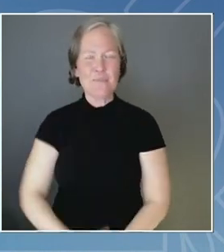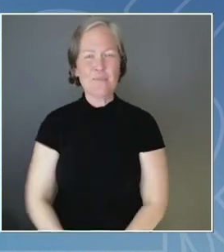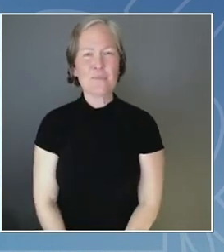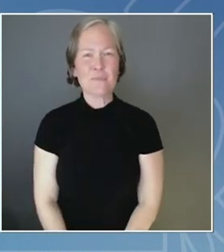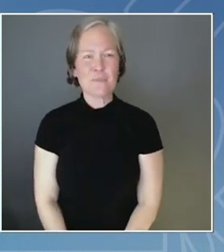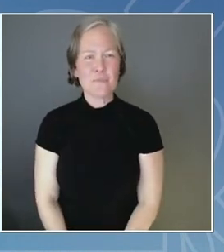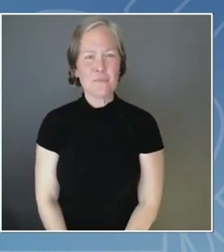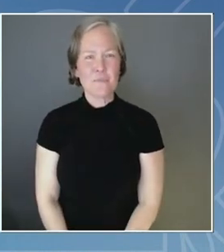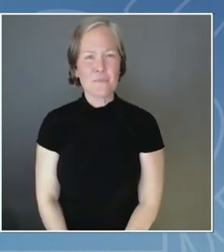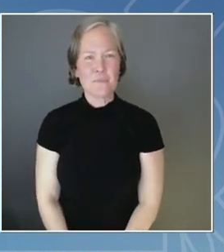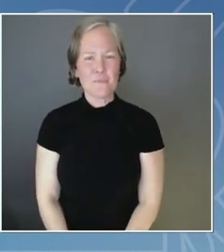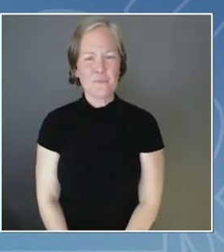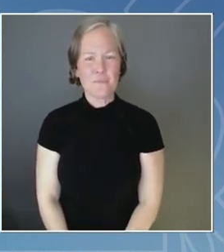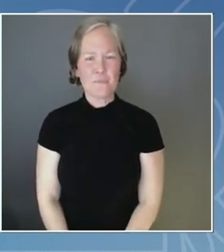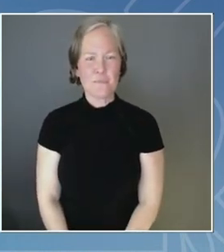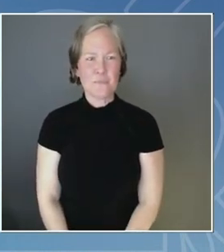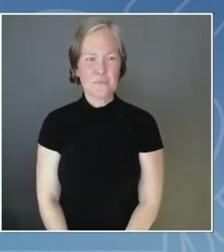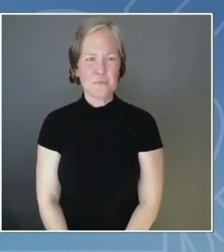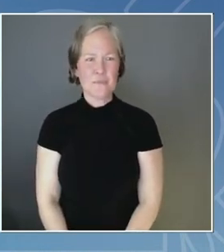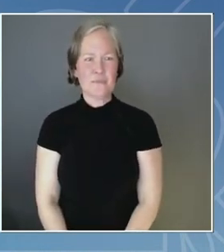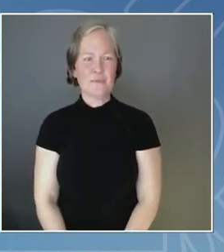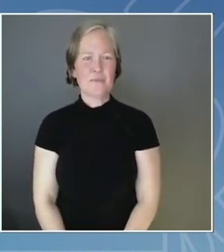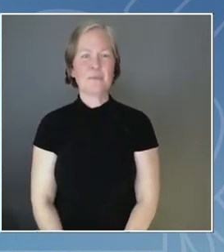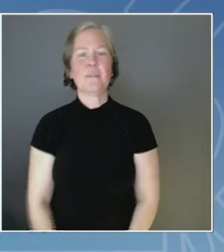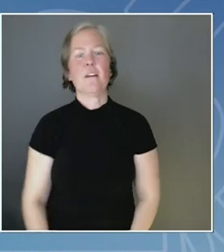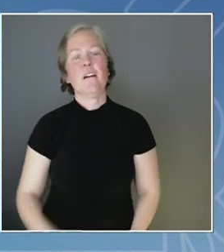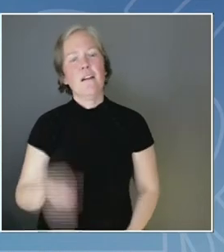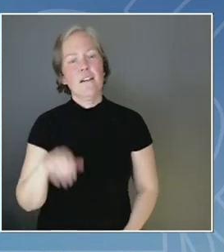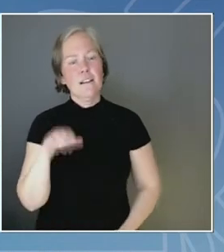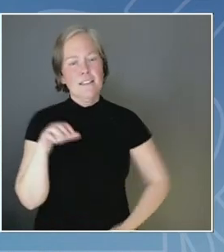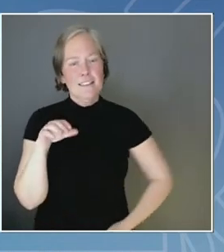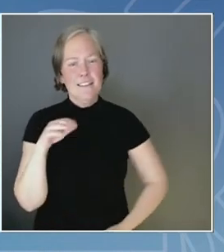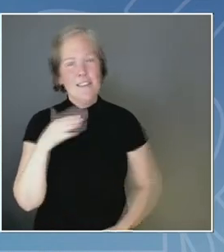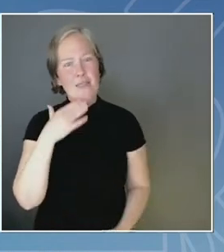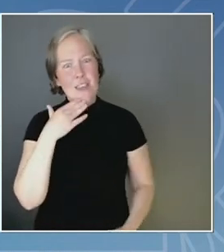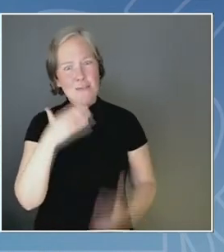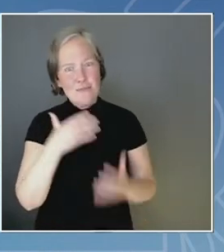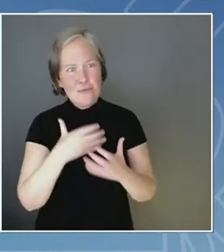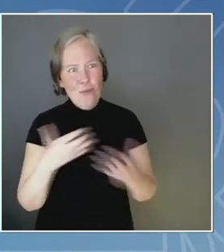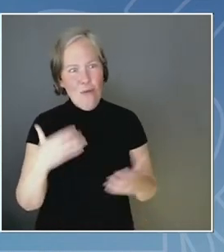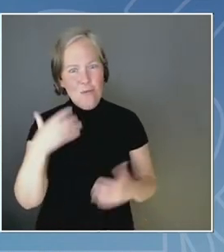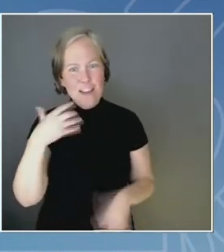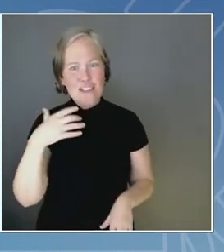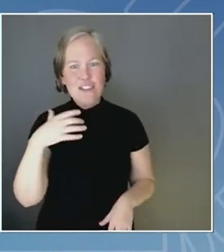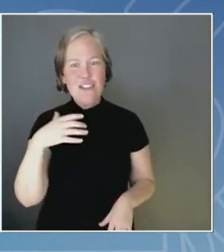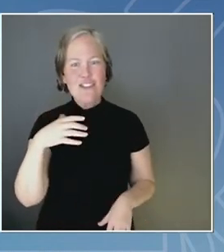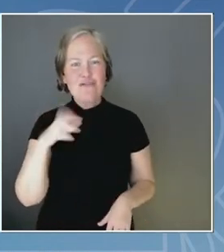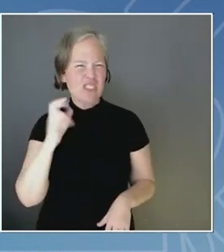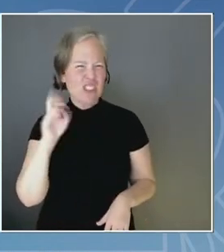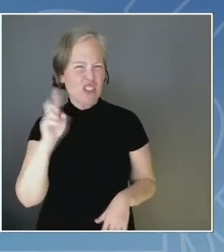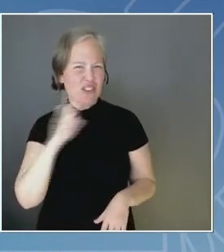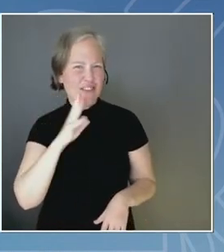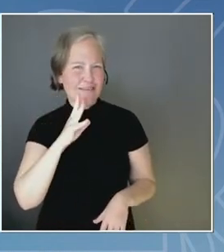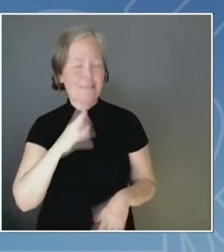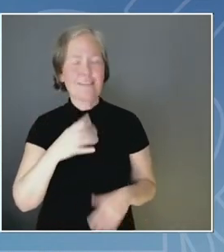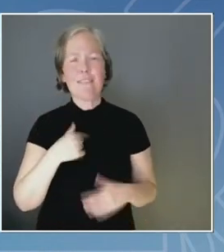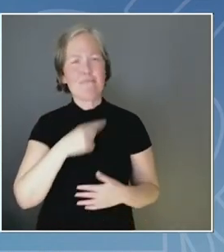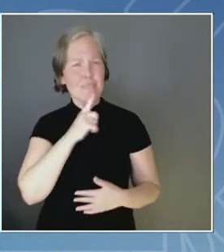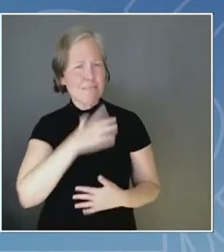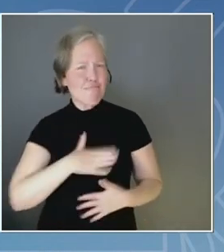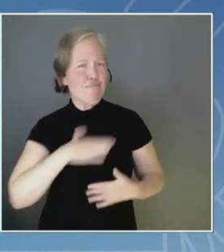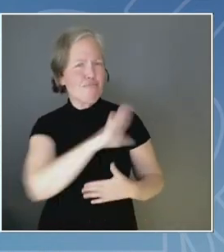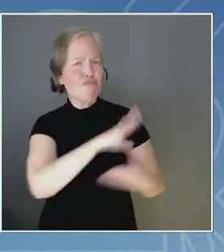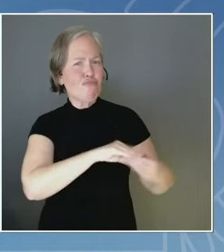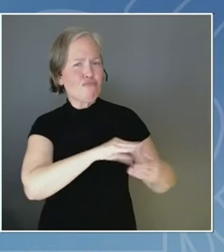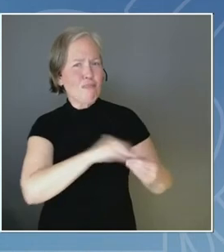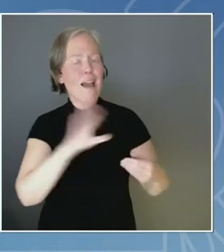Thank you so much, Daspak, for that. And thanks for giving us an overview of the relationship between the US and